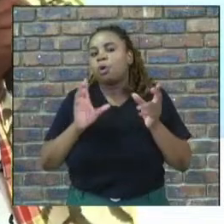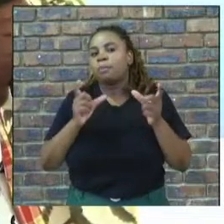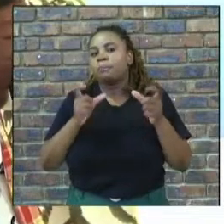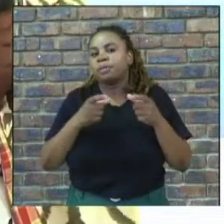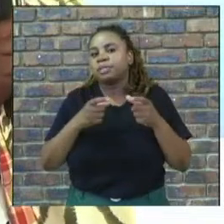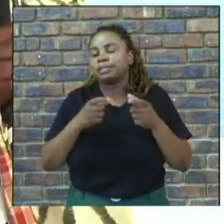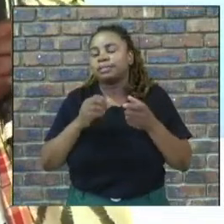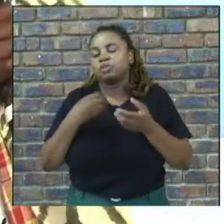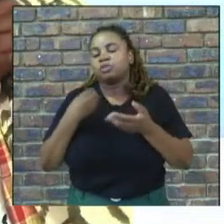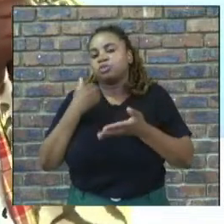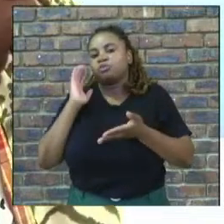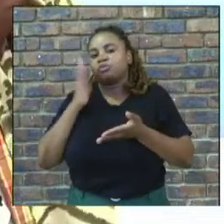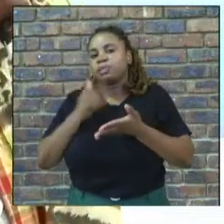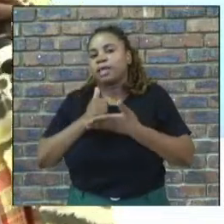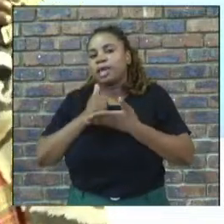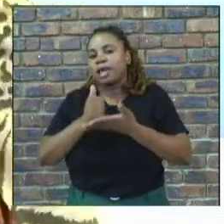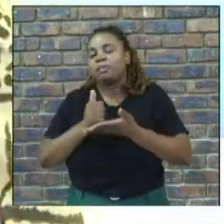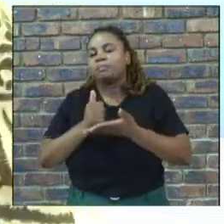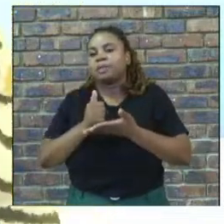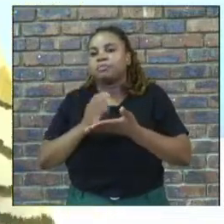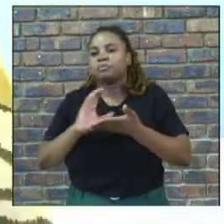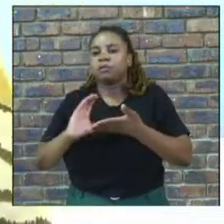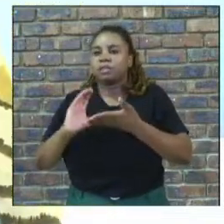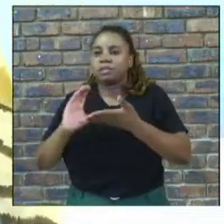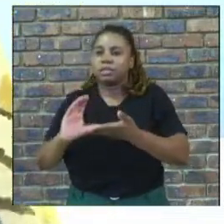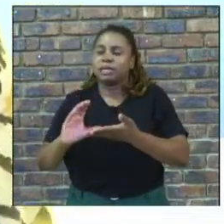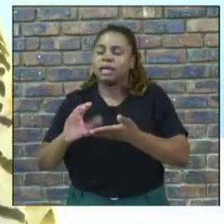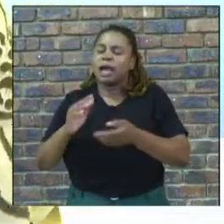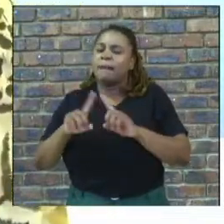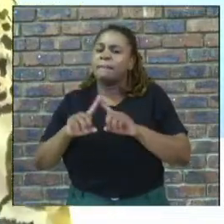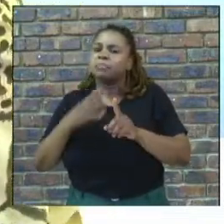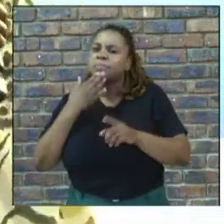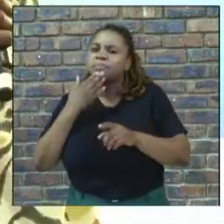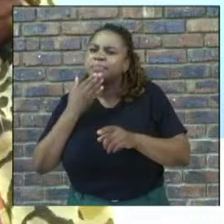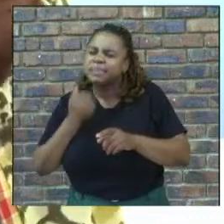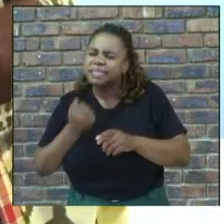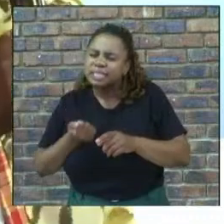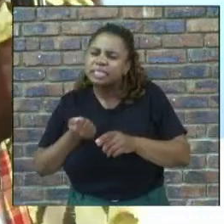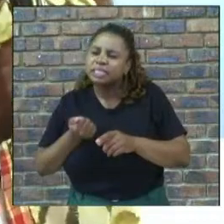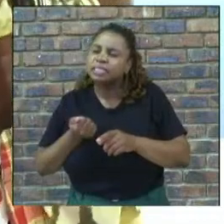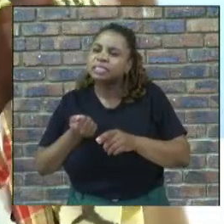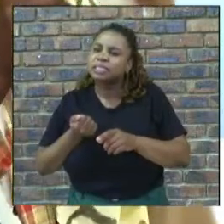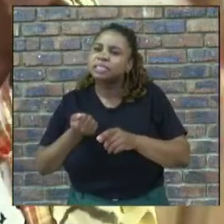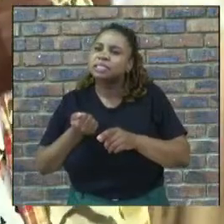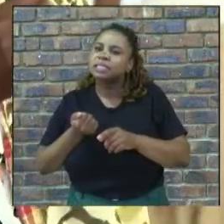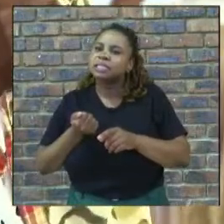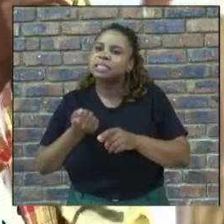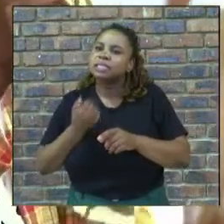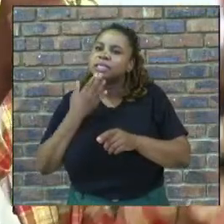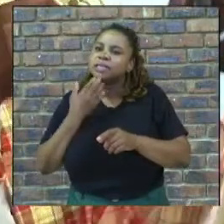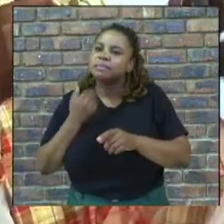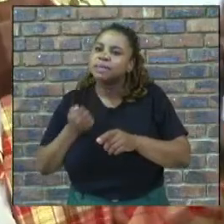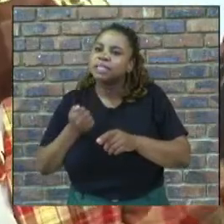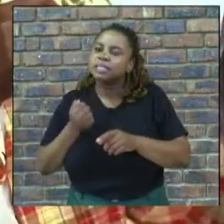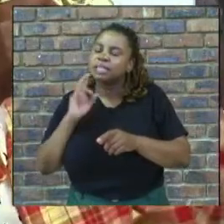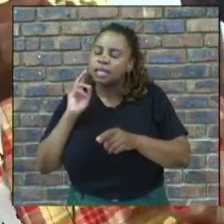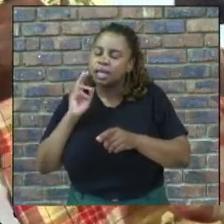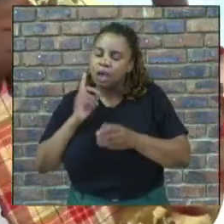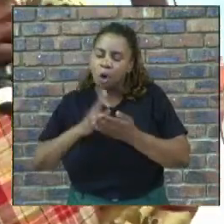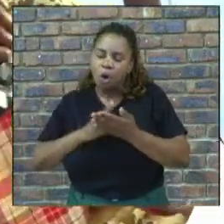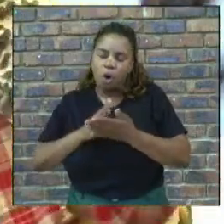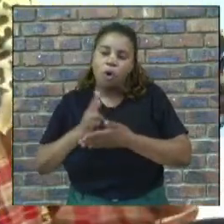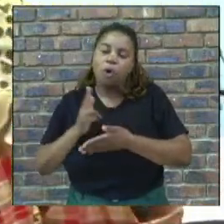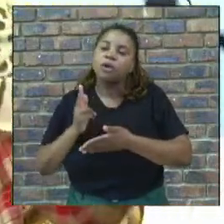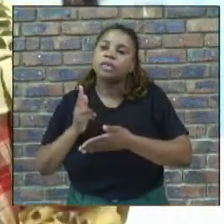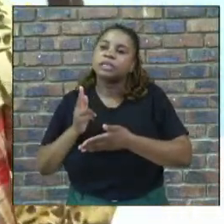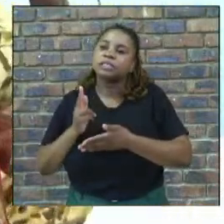nengikusikimeleko njengamanje, ngicela ukuthi please can you be honest nedi ngama